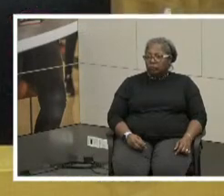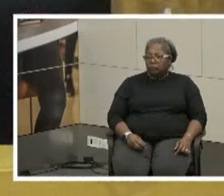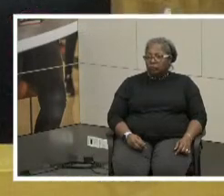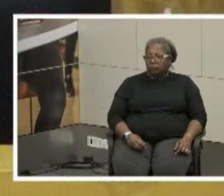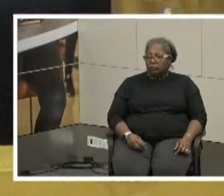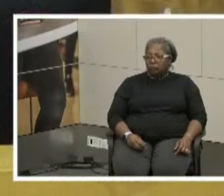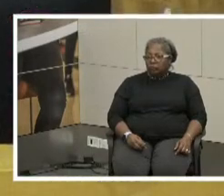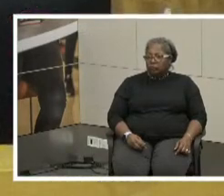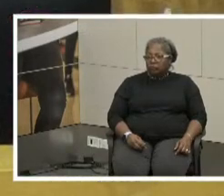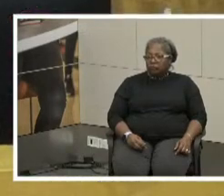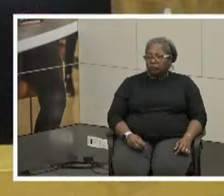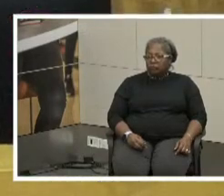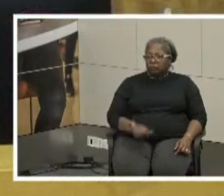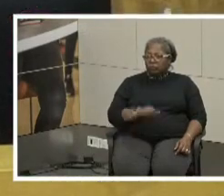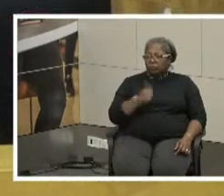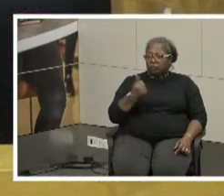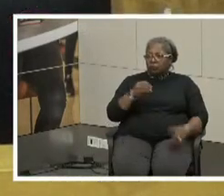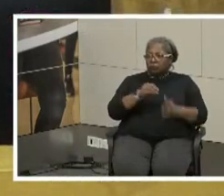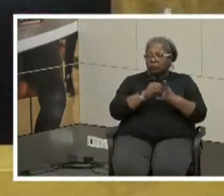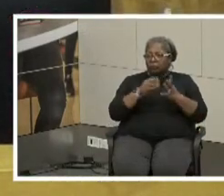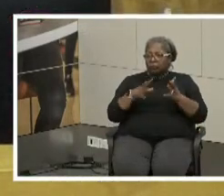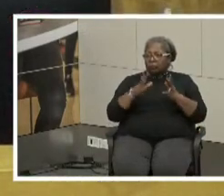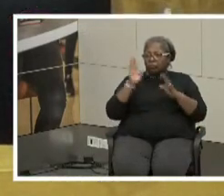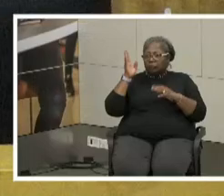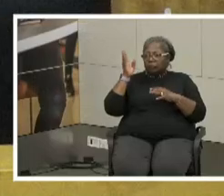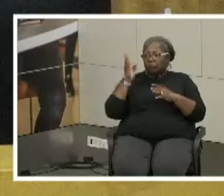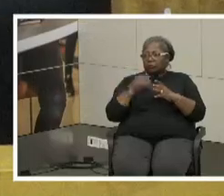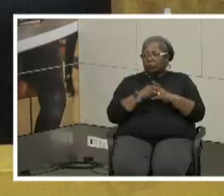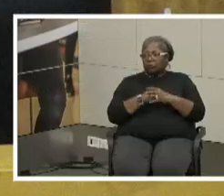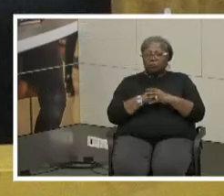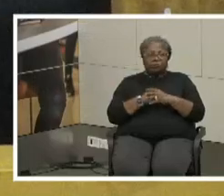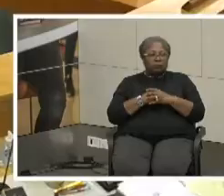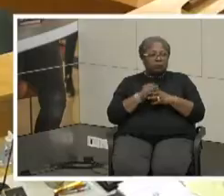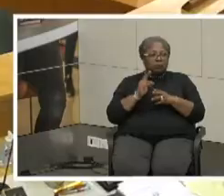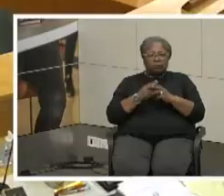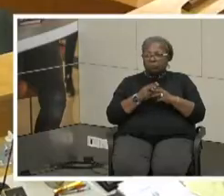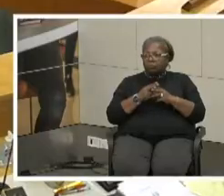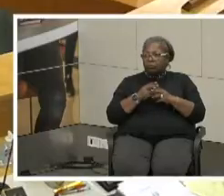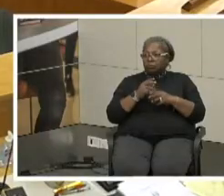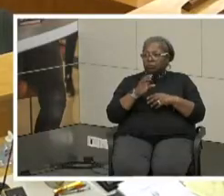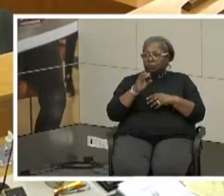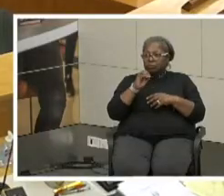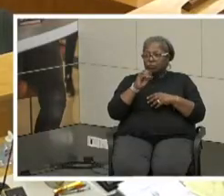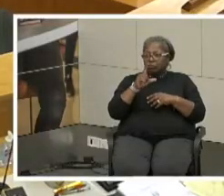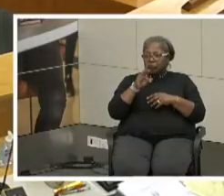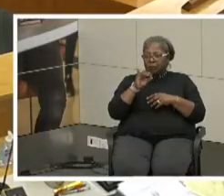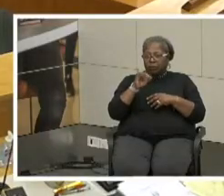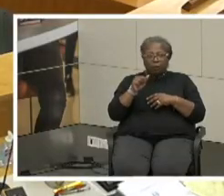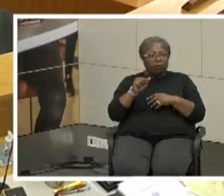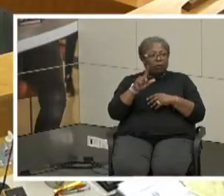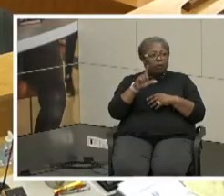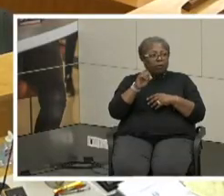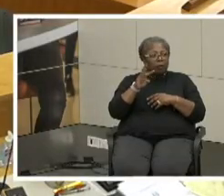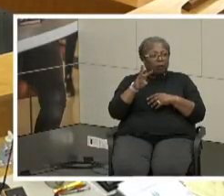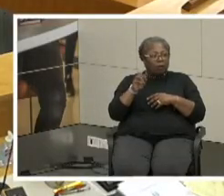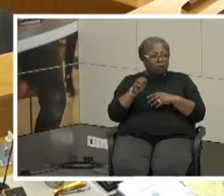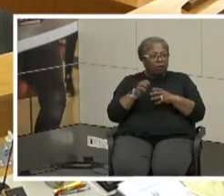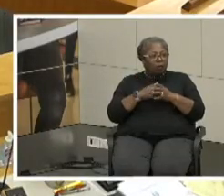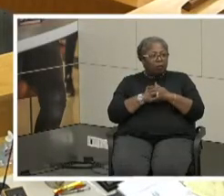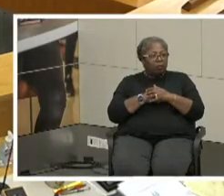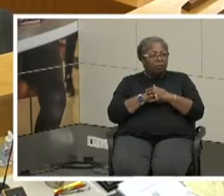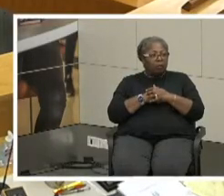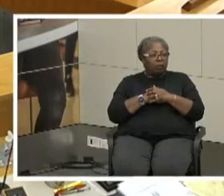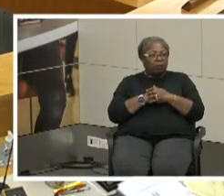you are there any others student speakers okay what is your name Olivia Lo Olivia loow okay come